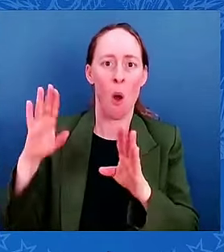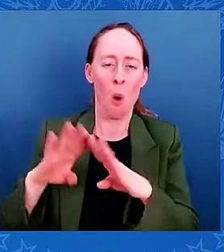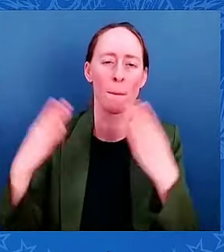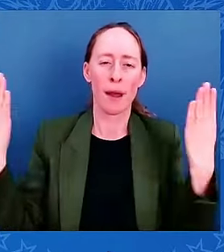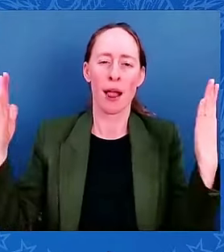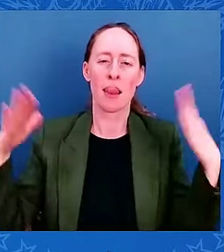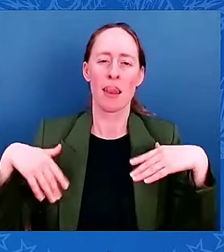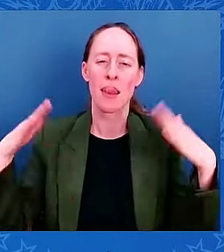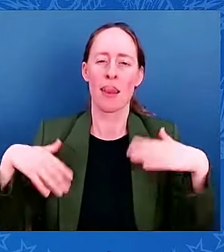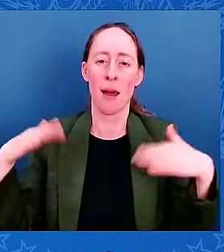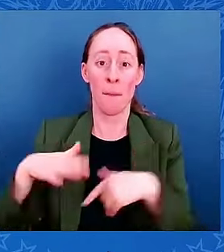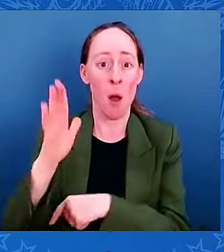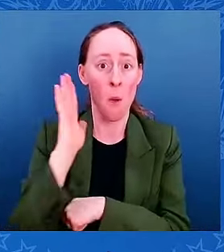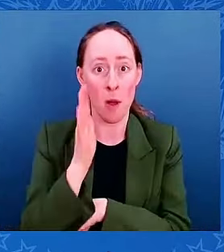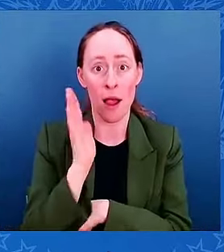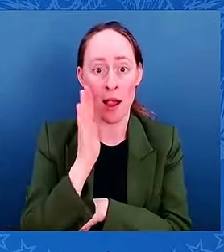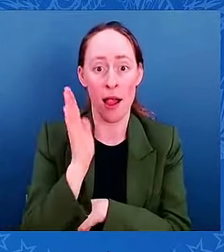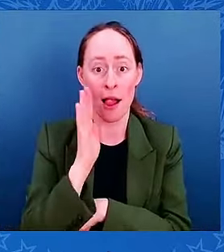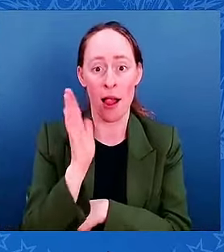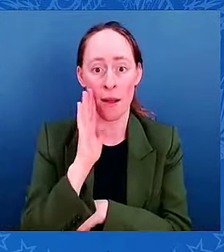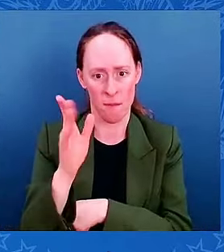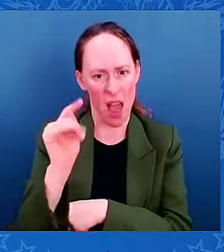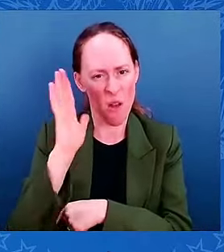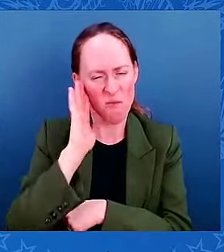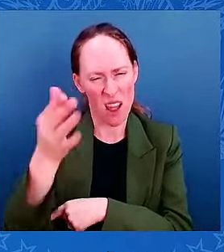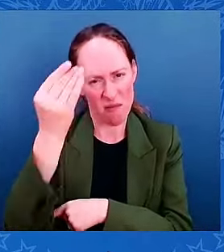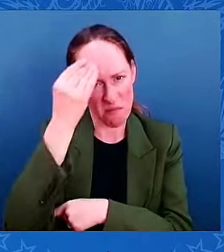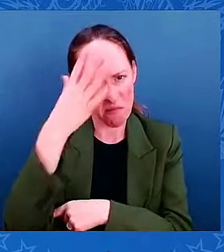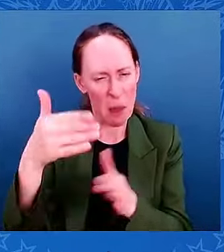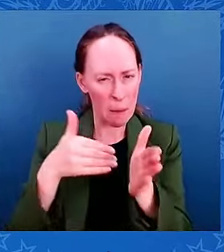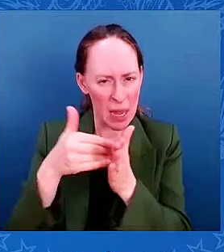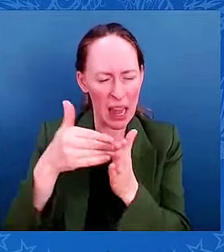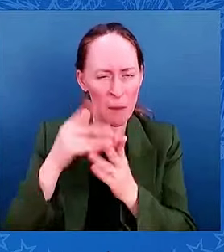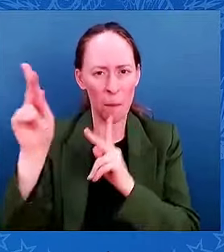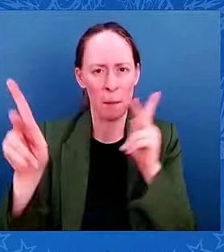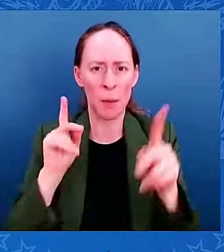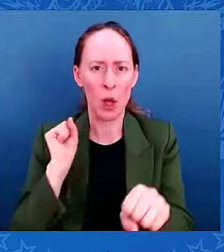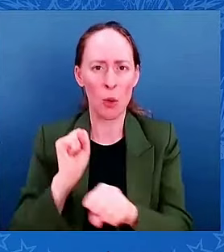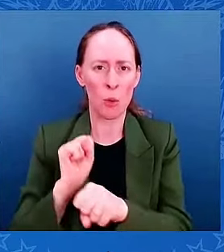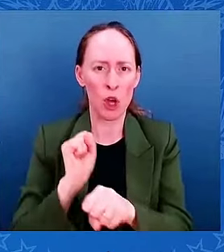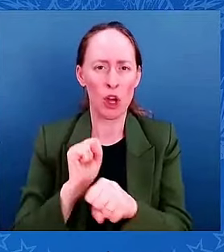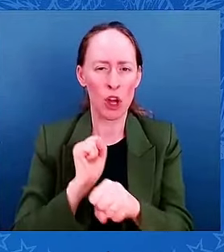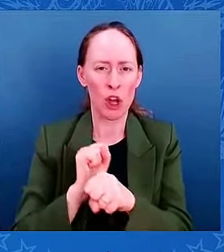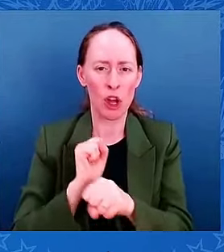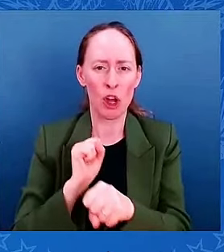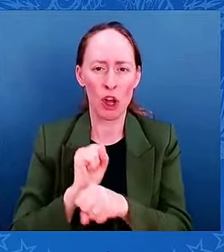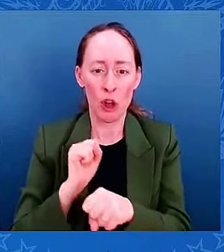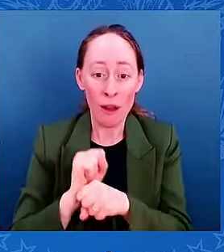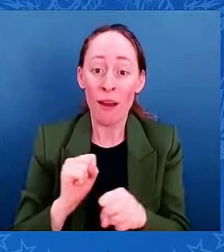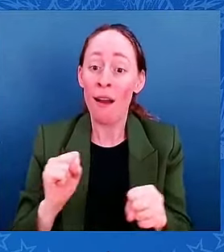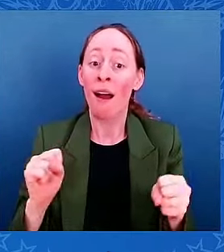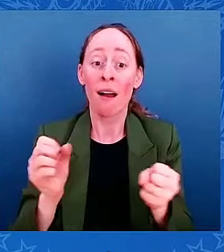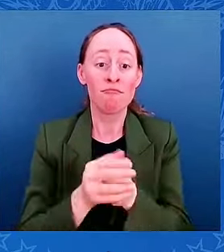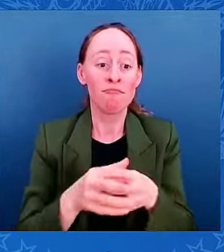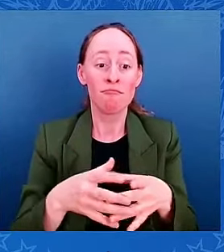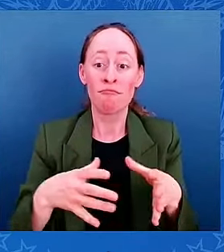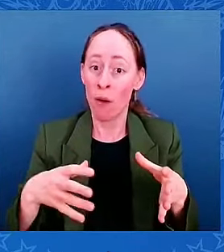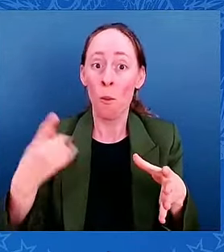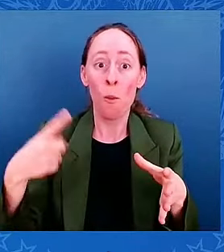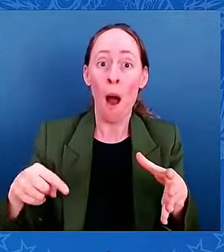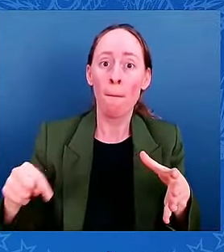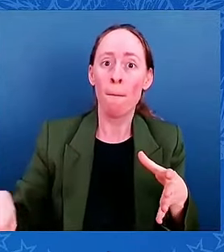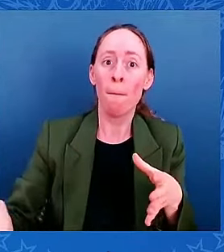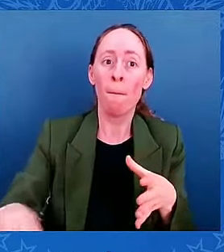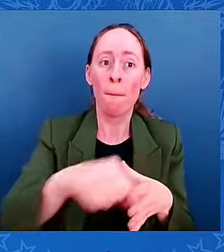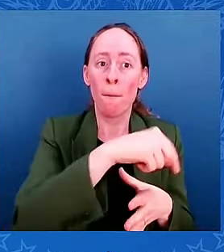what? Once that starts, you're going to create entire communities around them. When you build a factory that has 500,000